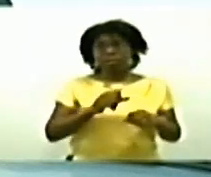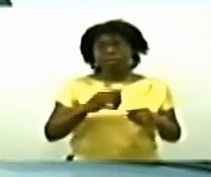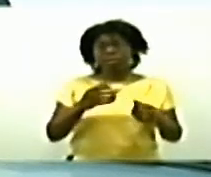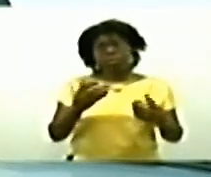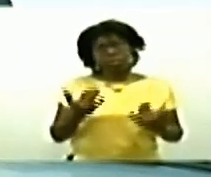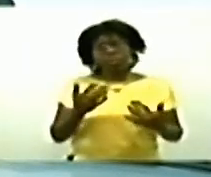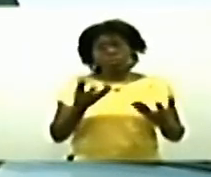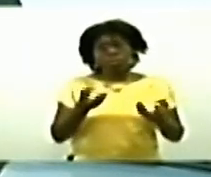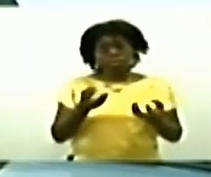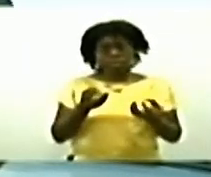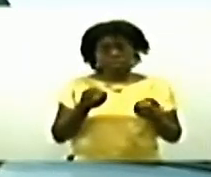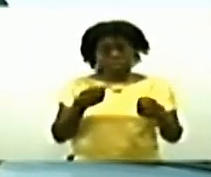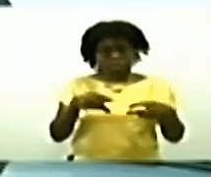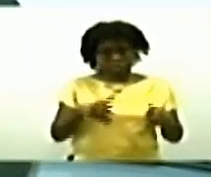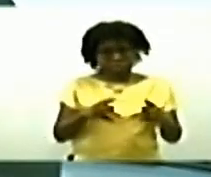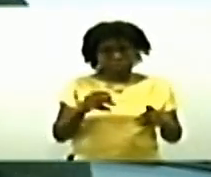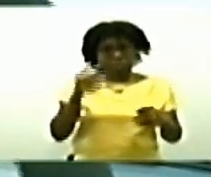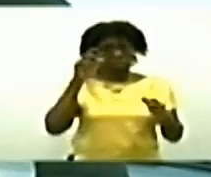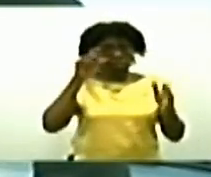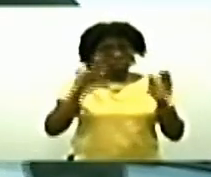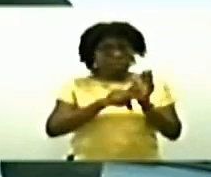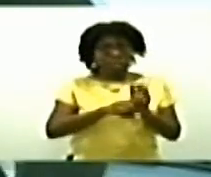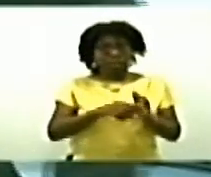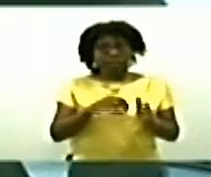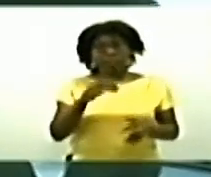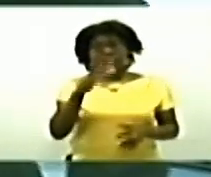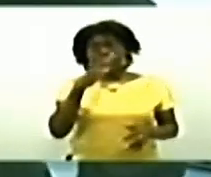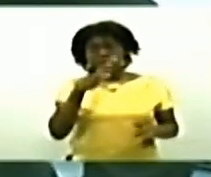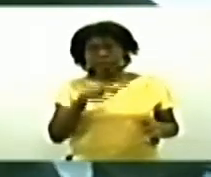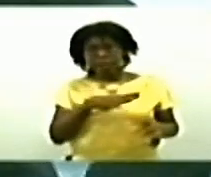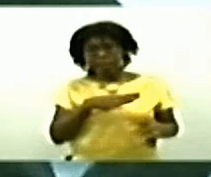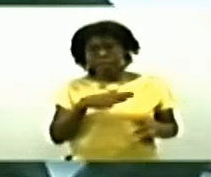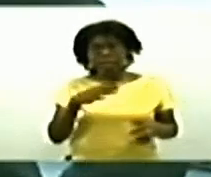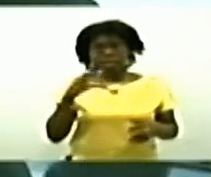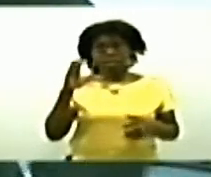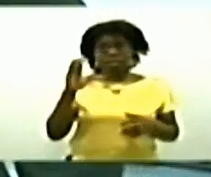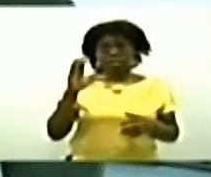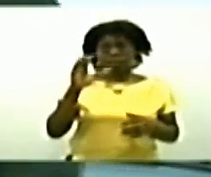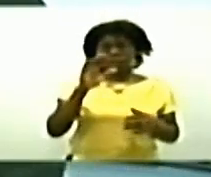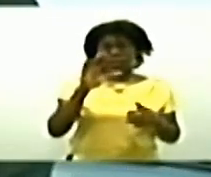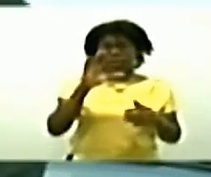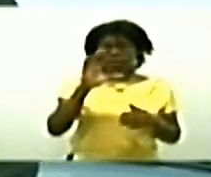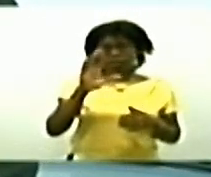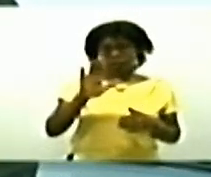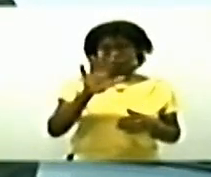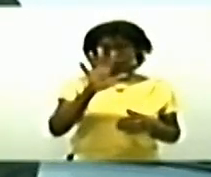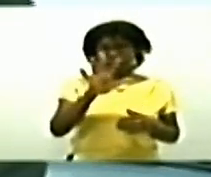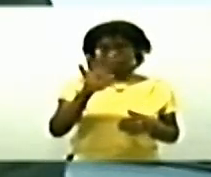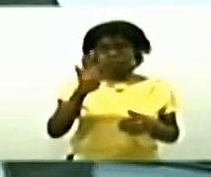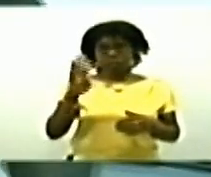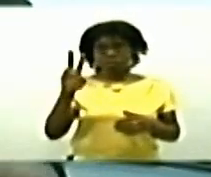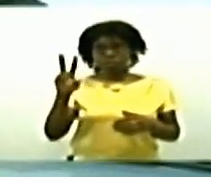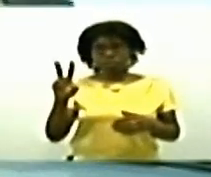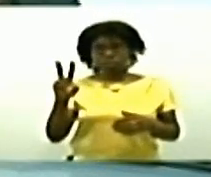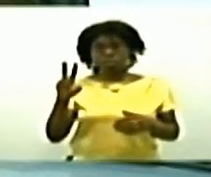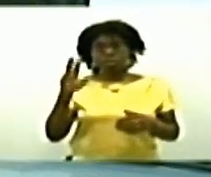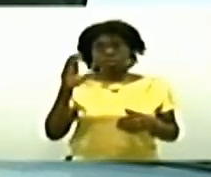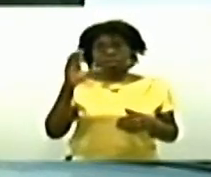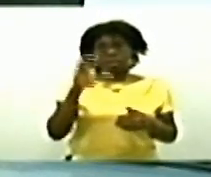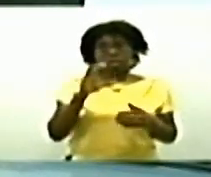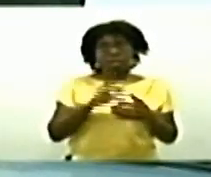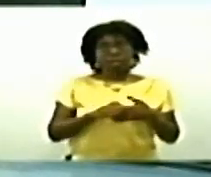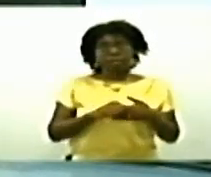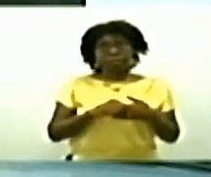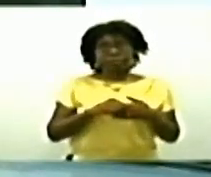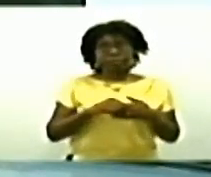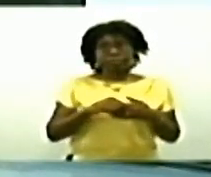to recognize a female constable. I think it's Constable 542. She gives traffic